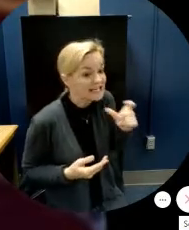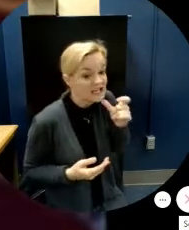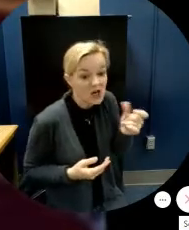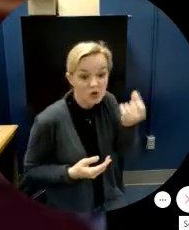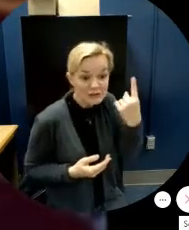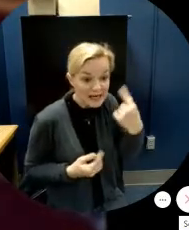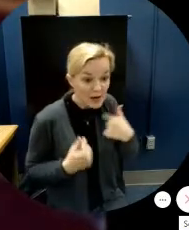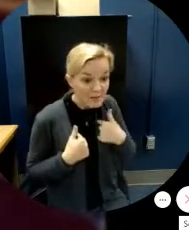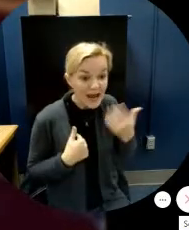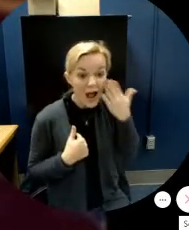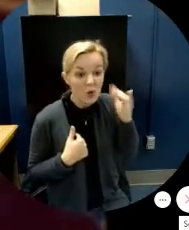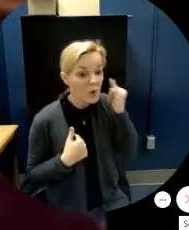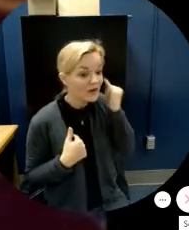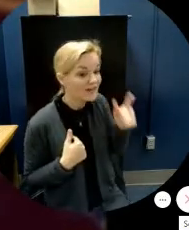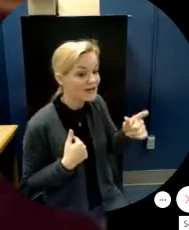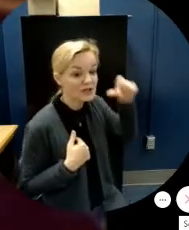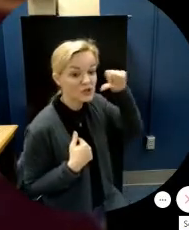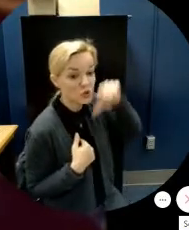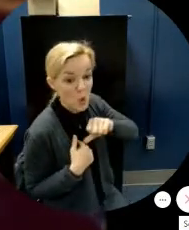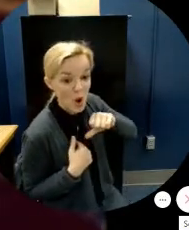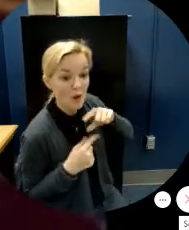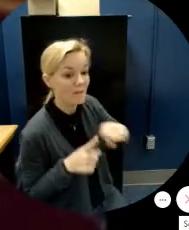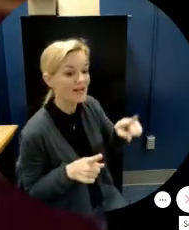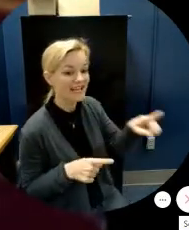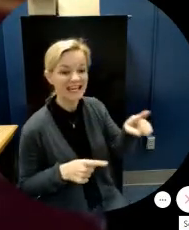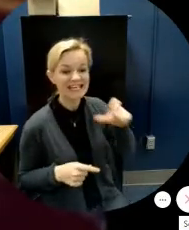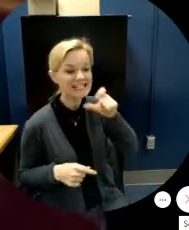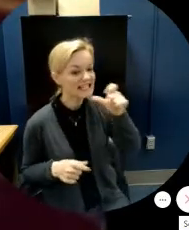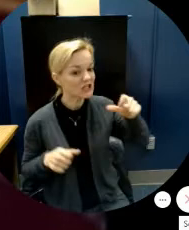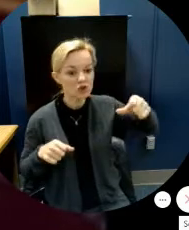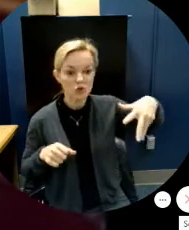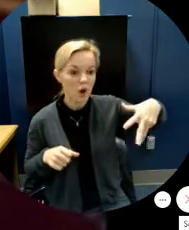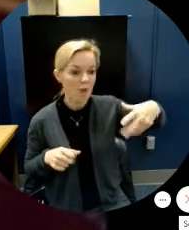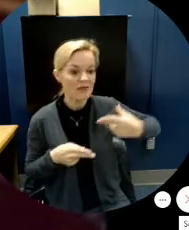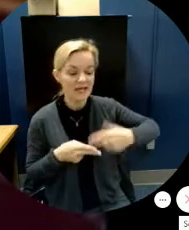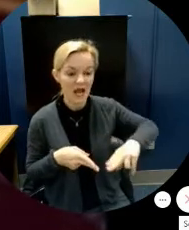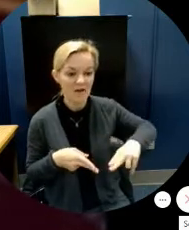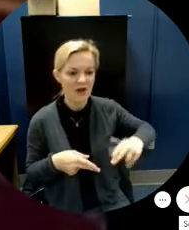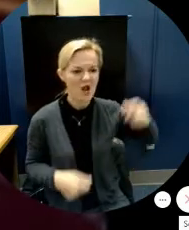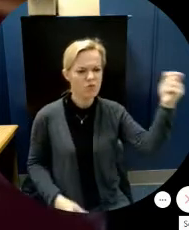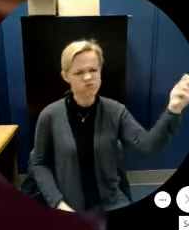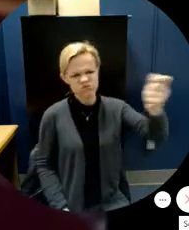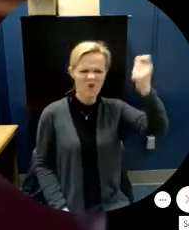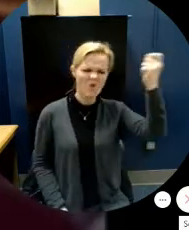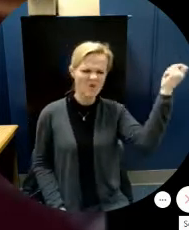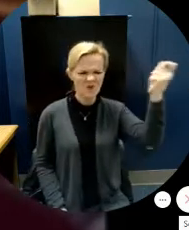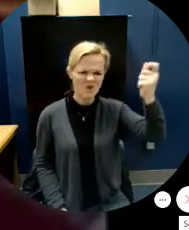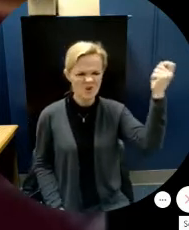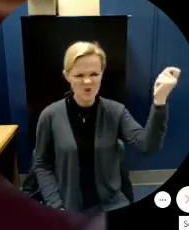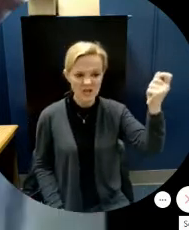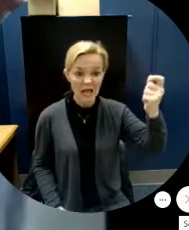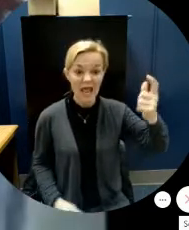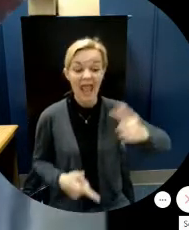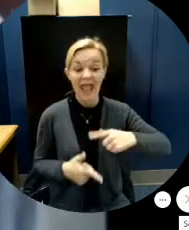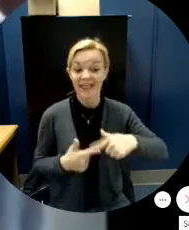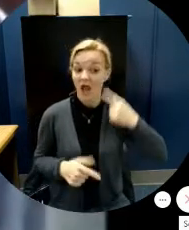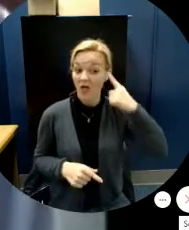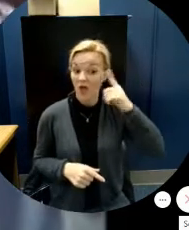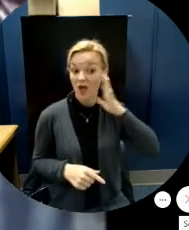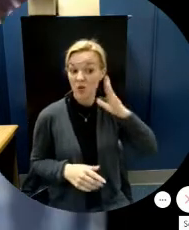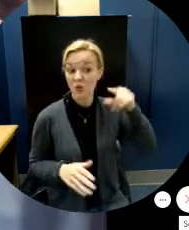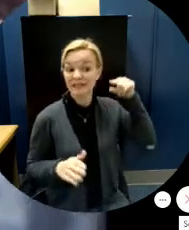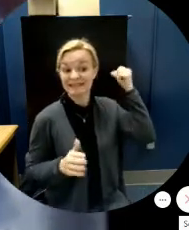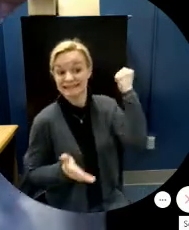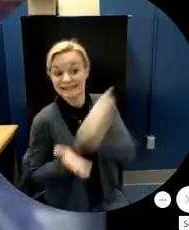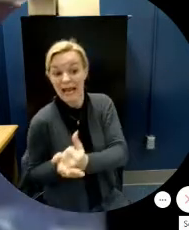knife. He waved the knife around and I thought he was going to steal my partner. I shot one time, bullet hit him in